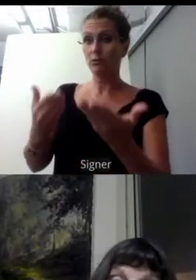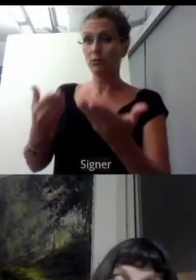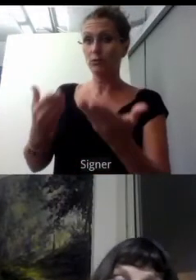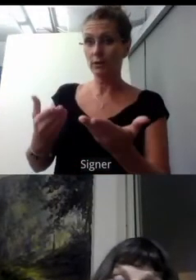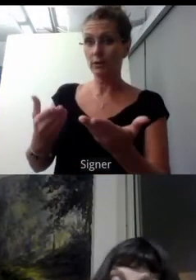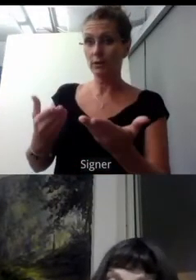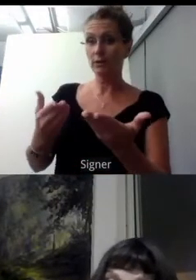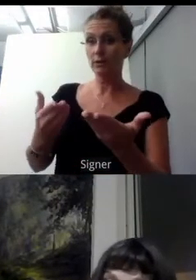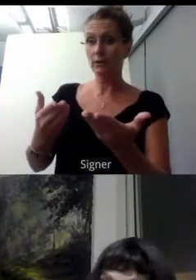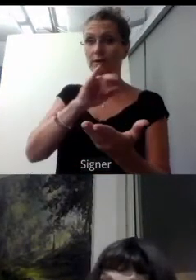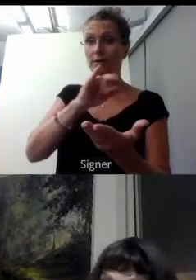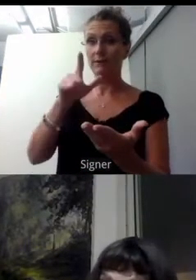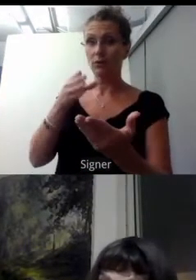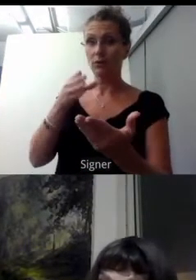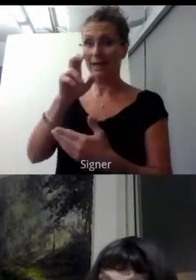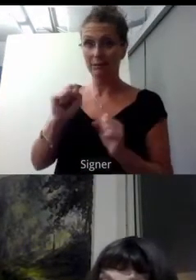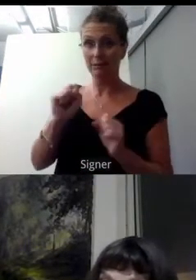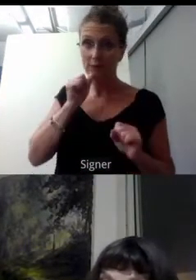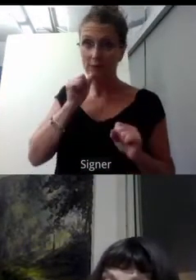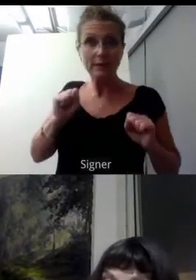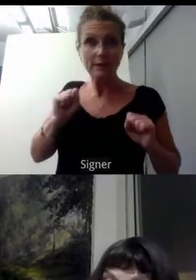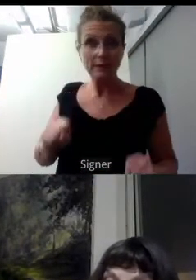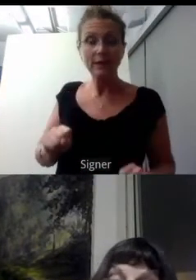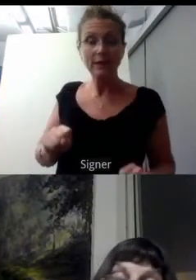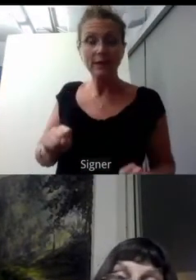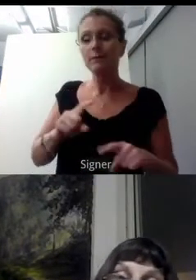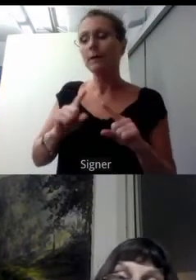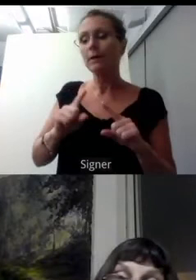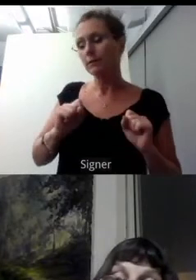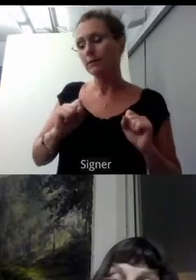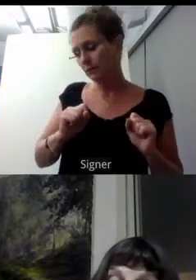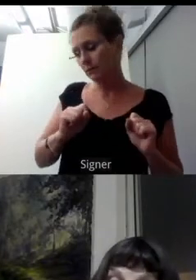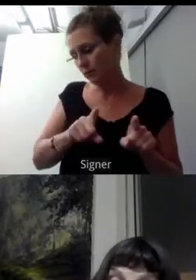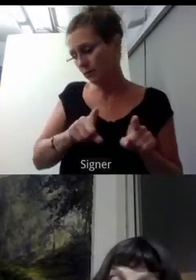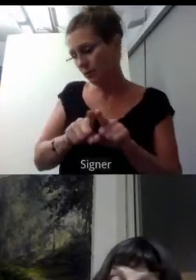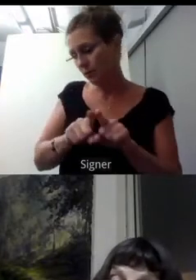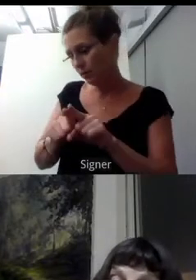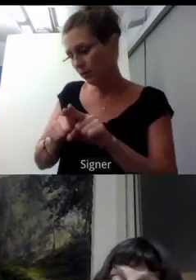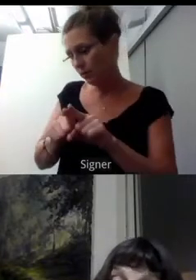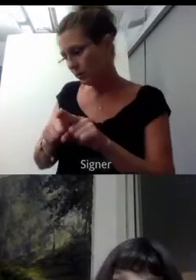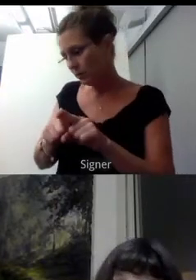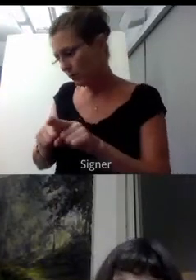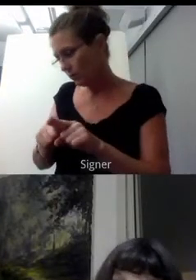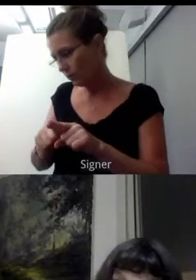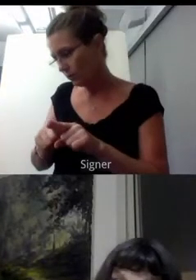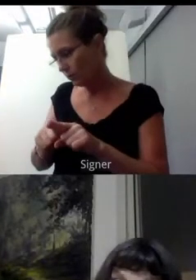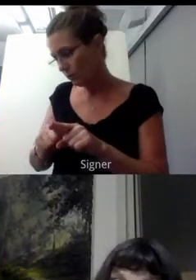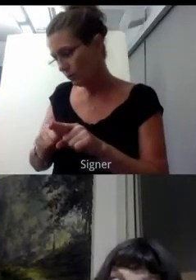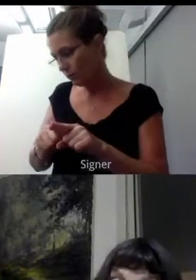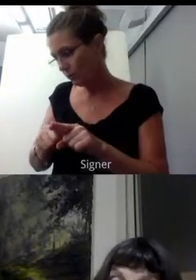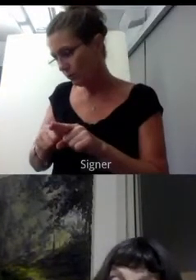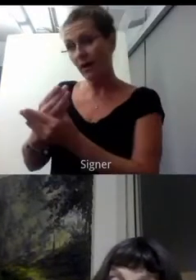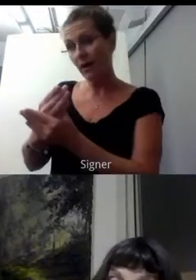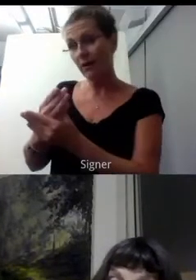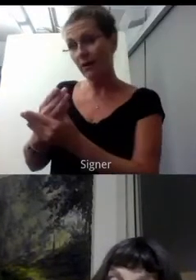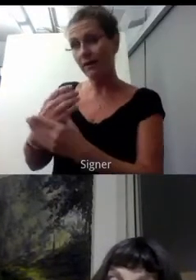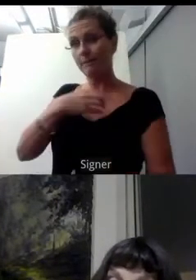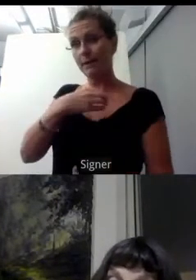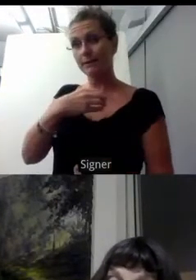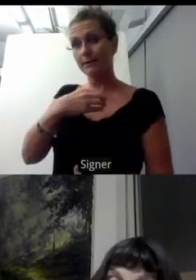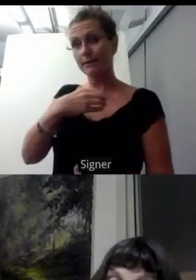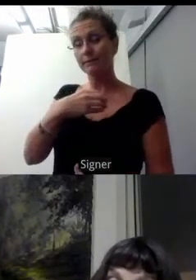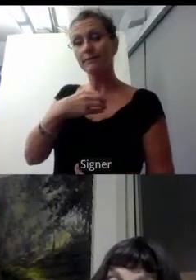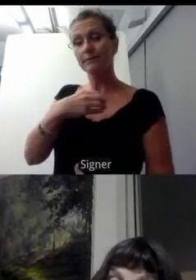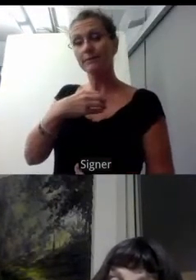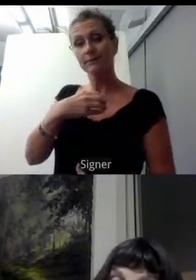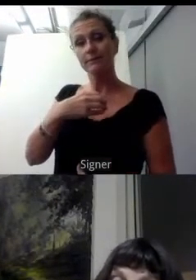However, they may also file an accessibility complaint with the Commission. The Commission is empowered to file a